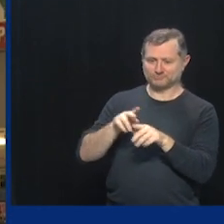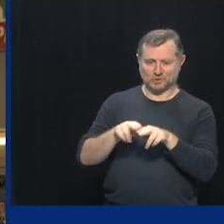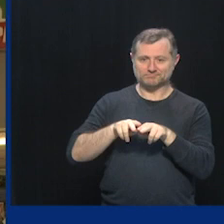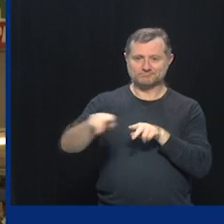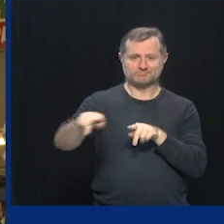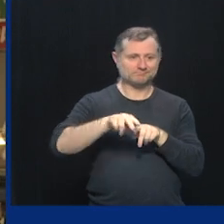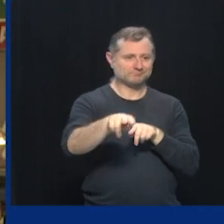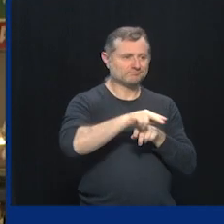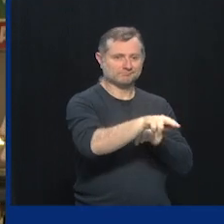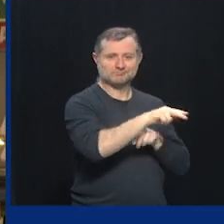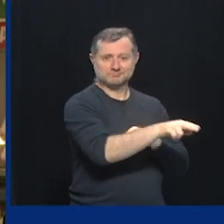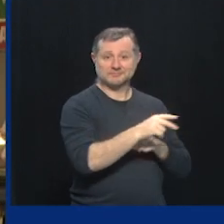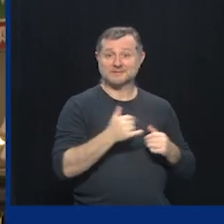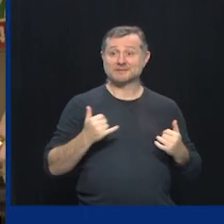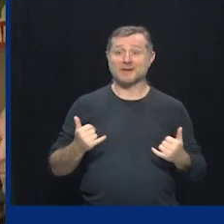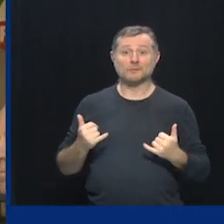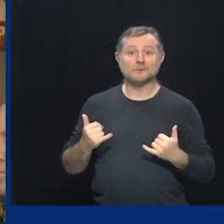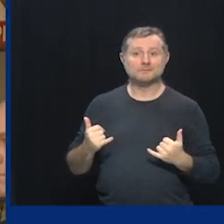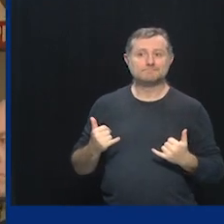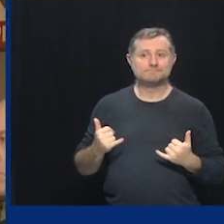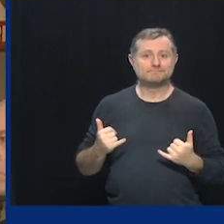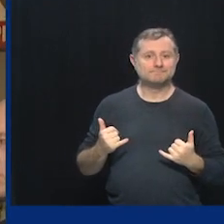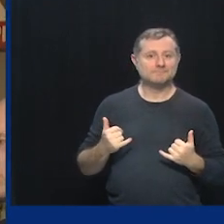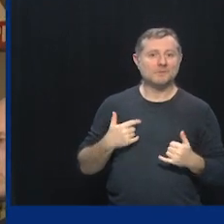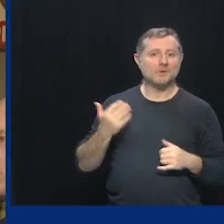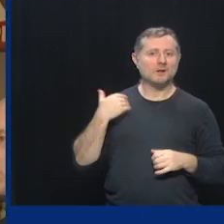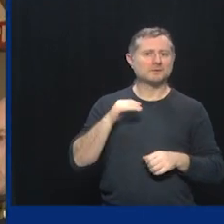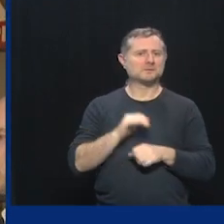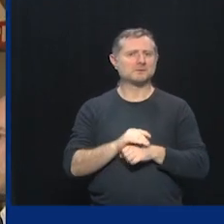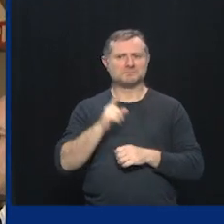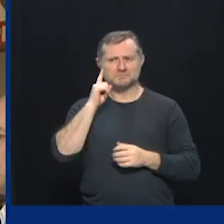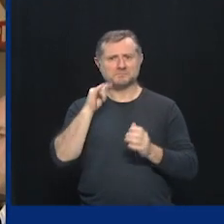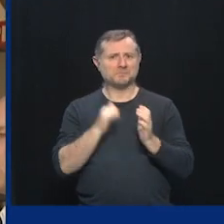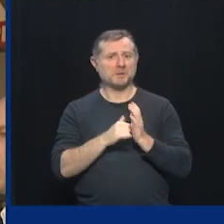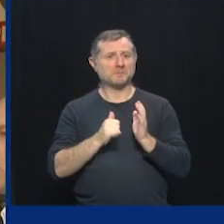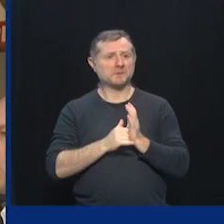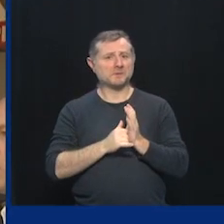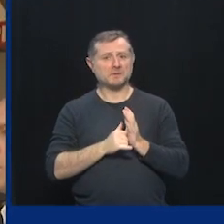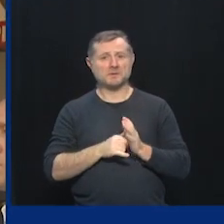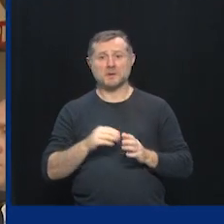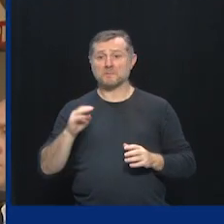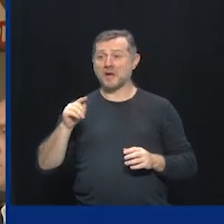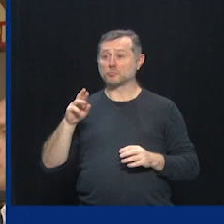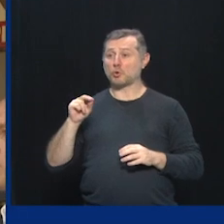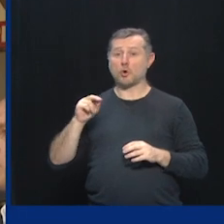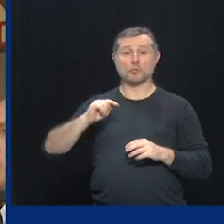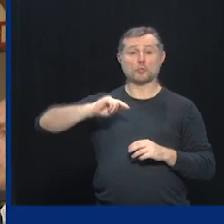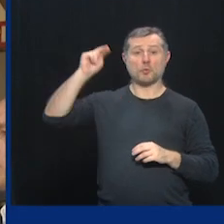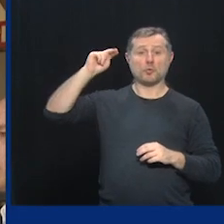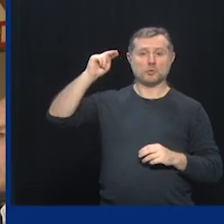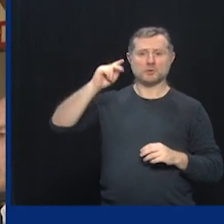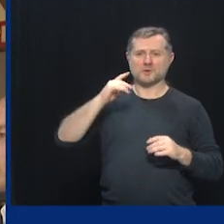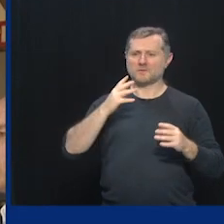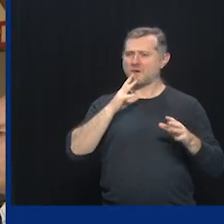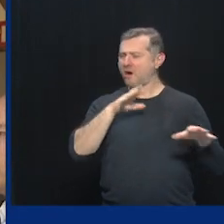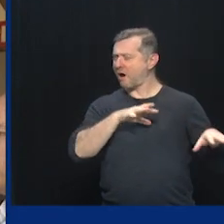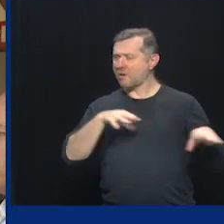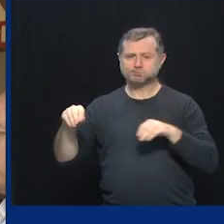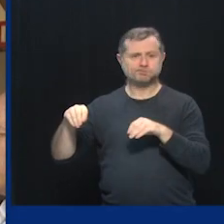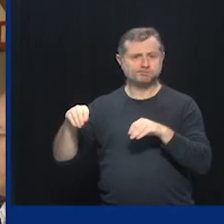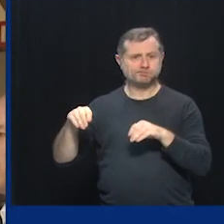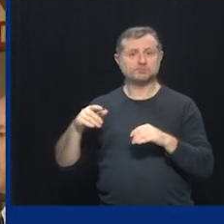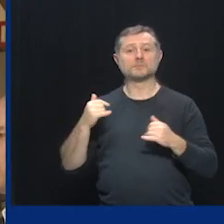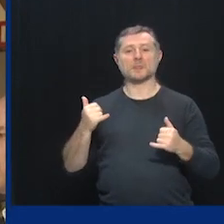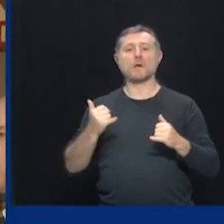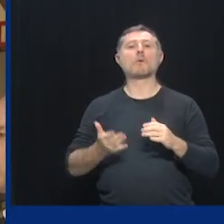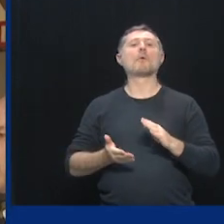thought that was possible last night. Metro North, which had power infrastructure out, is operating on